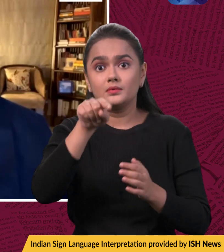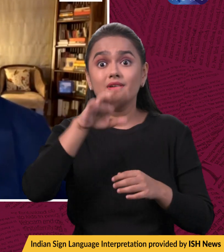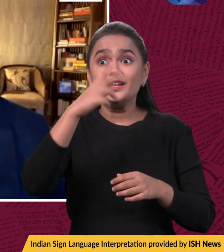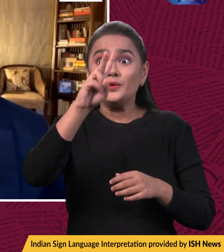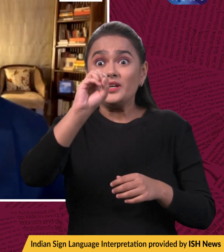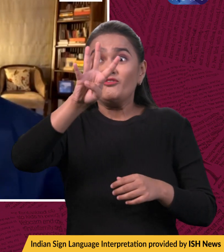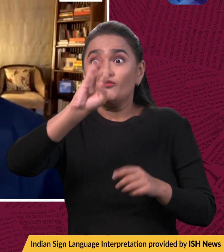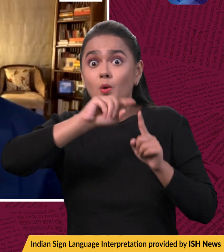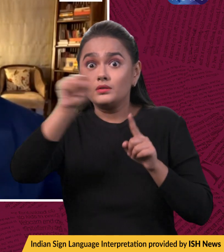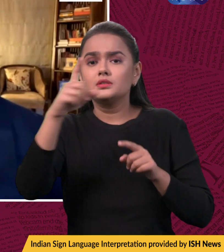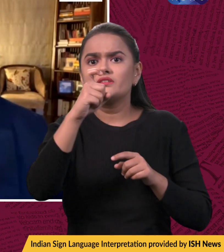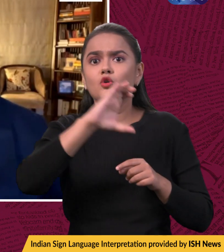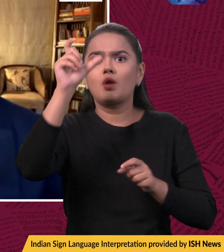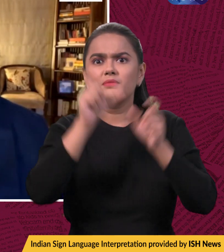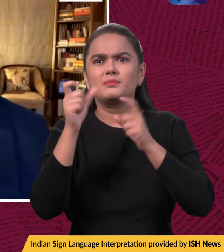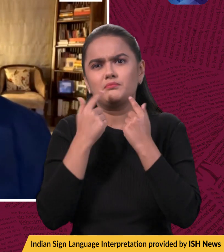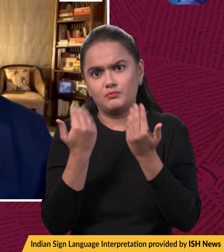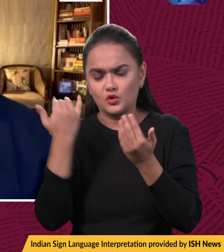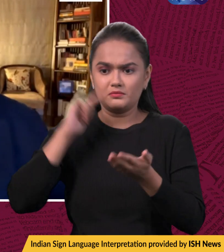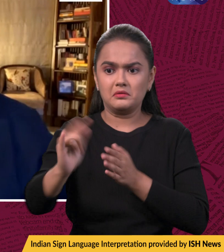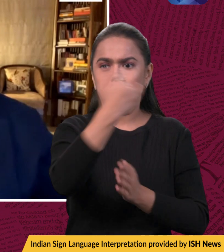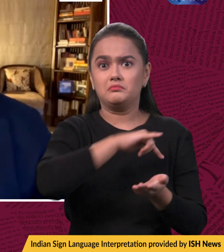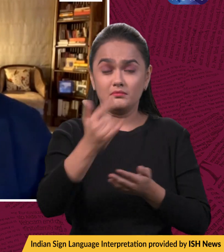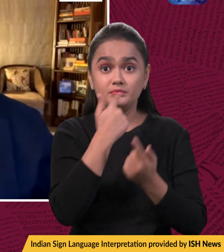be able to handle about 7 crore passengers.